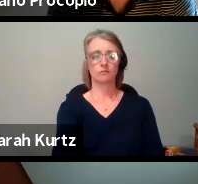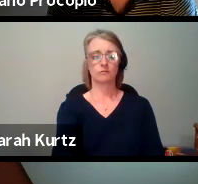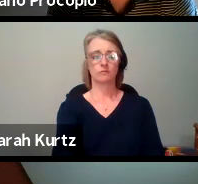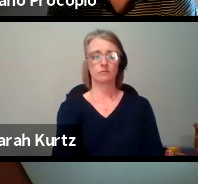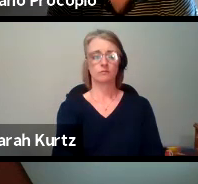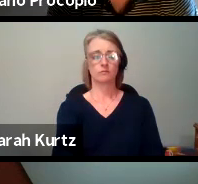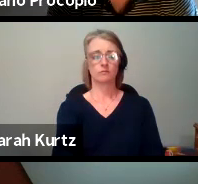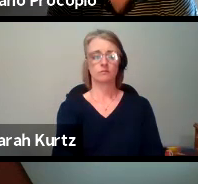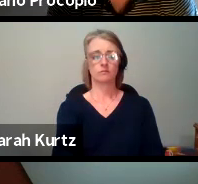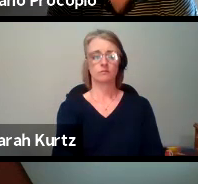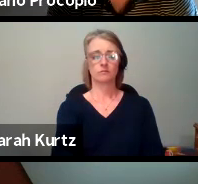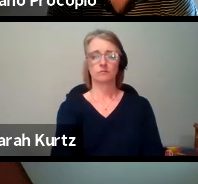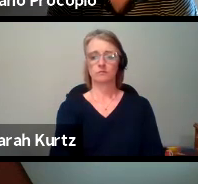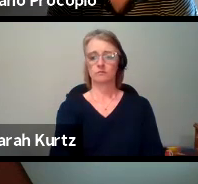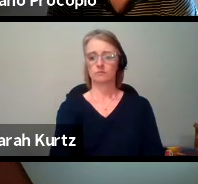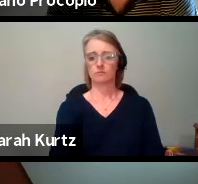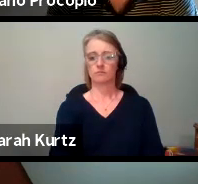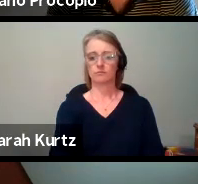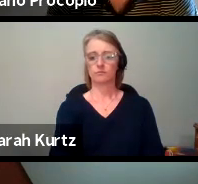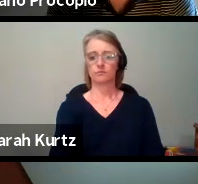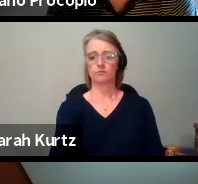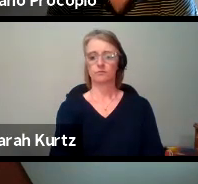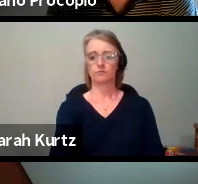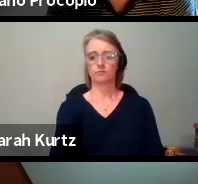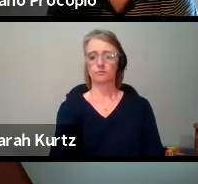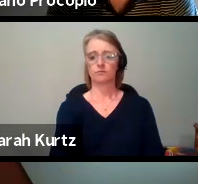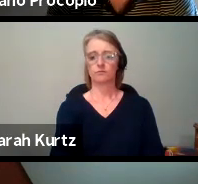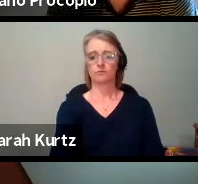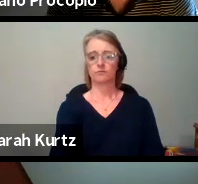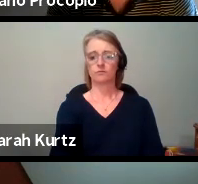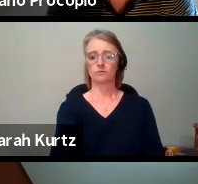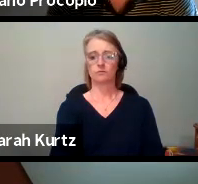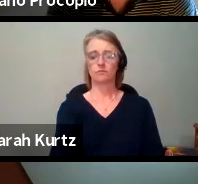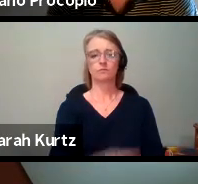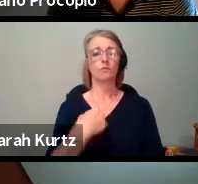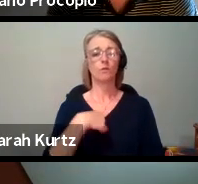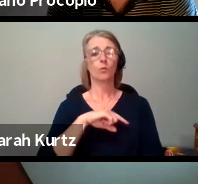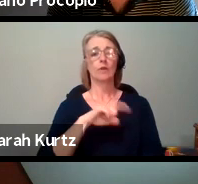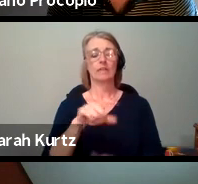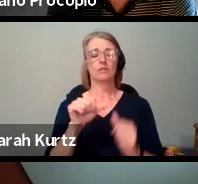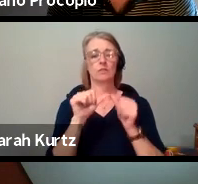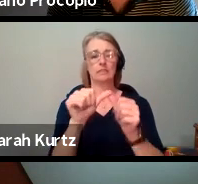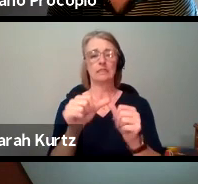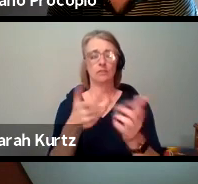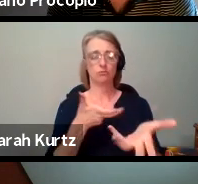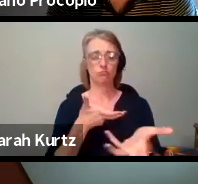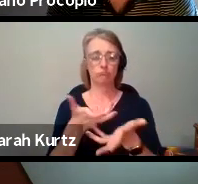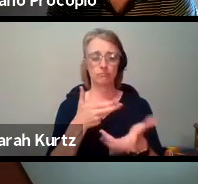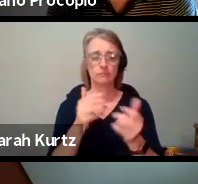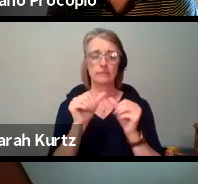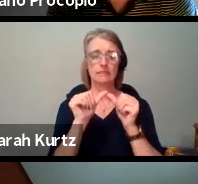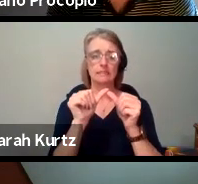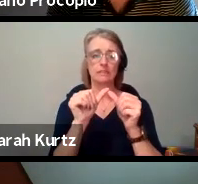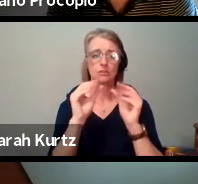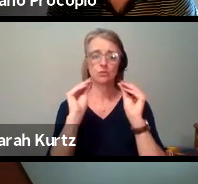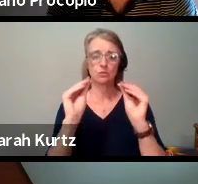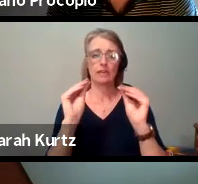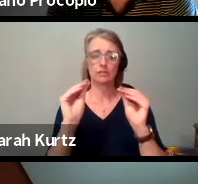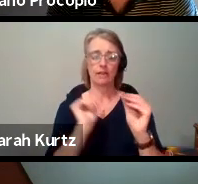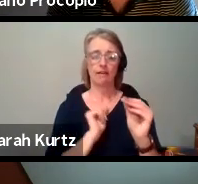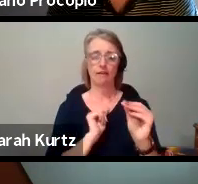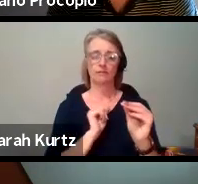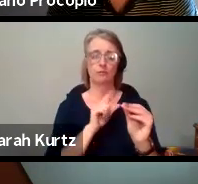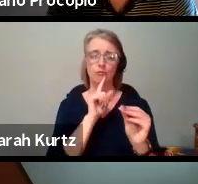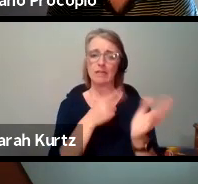on the individual interpersonal level, and knowing that we need to continue the conversation, we need to continue to educate ourselves and really